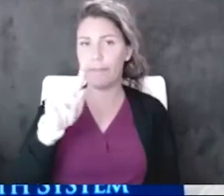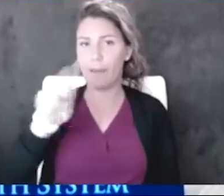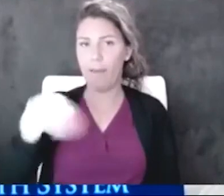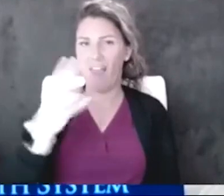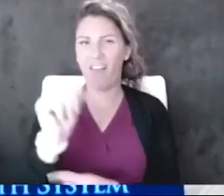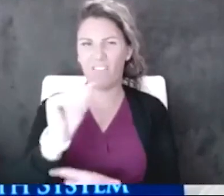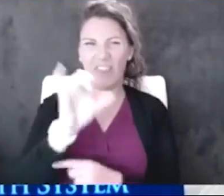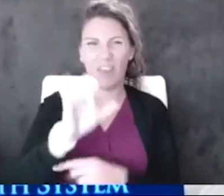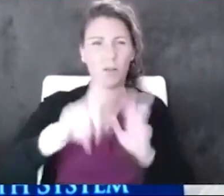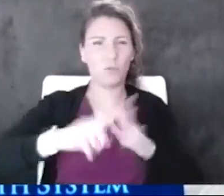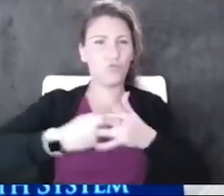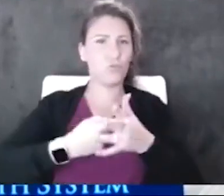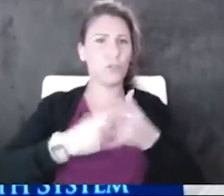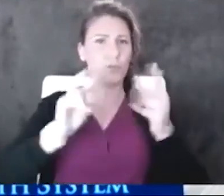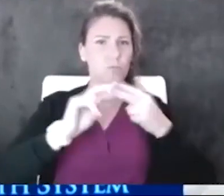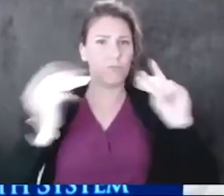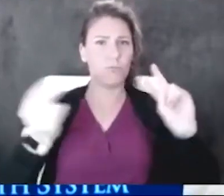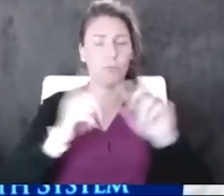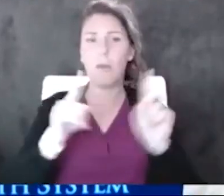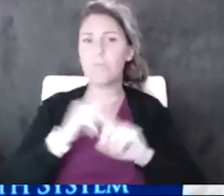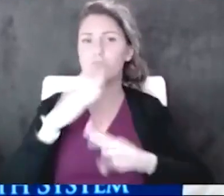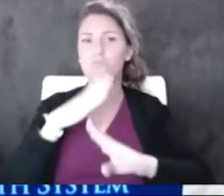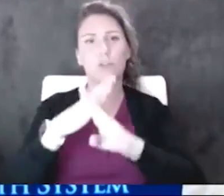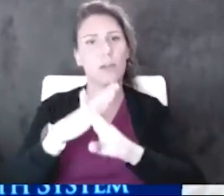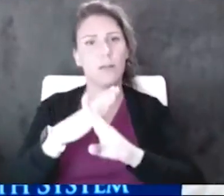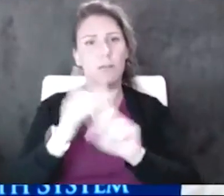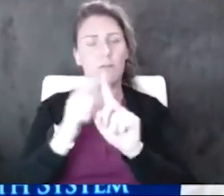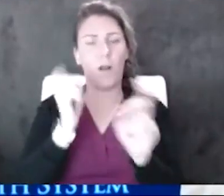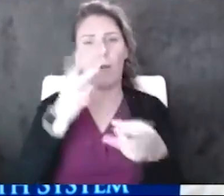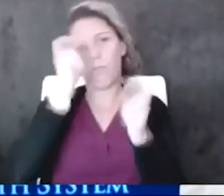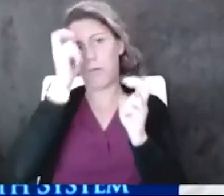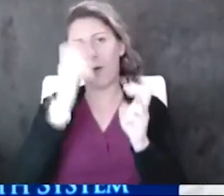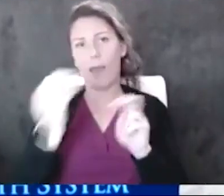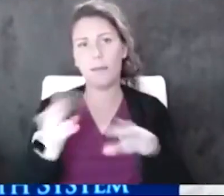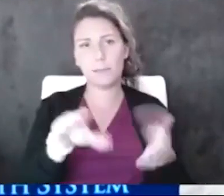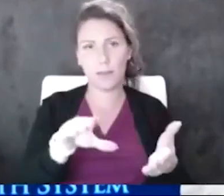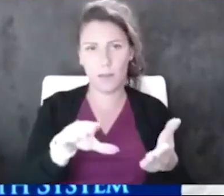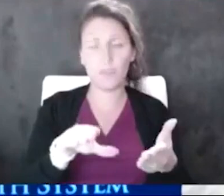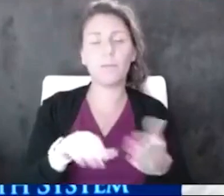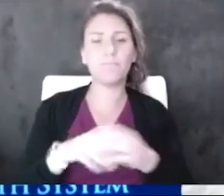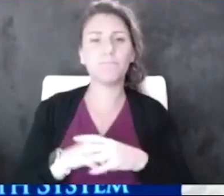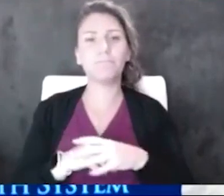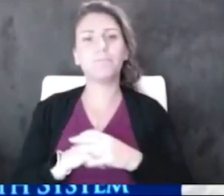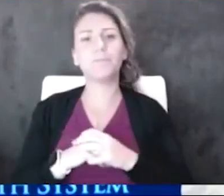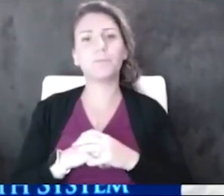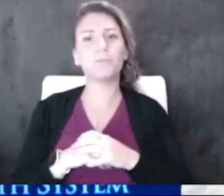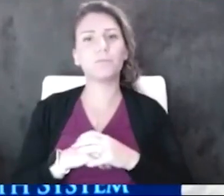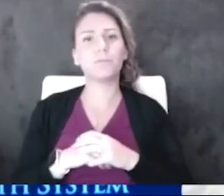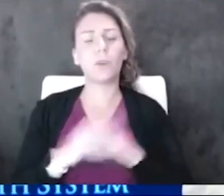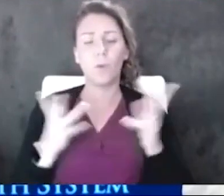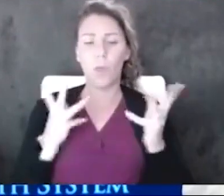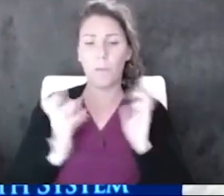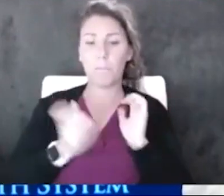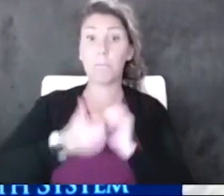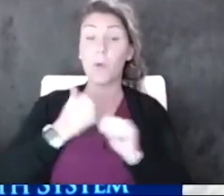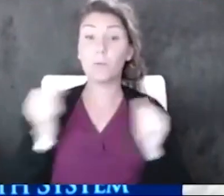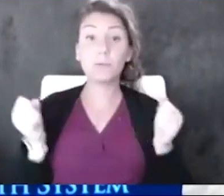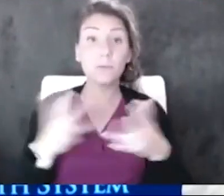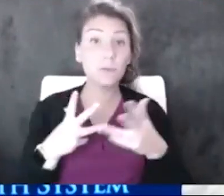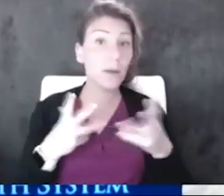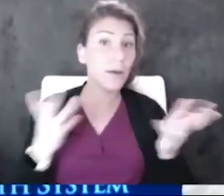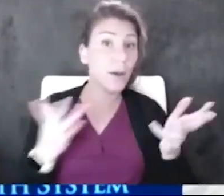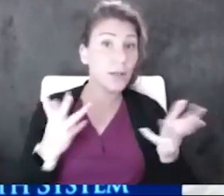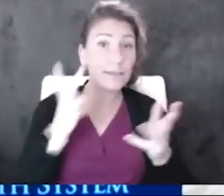protected against severe injury and death. So I think what we are most afraid of is that we will see a rise